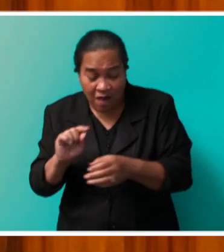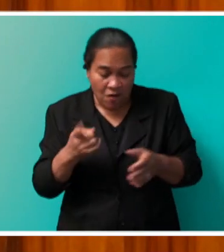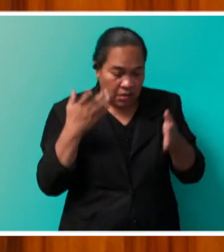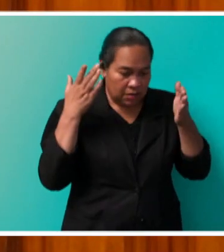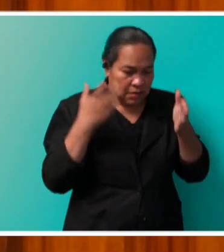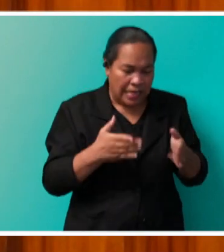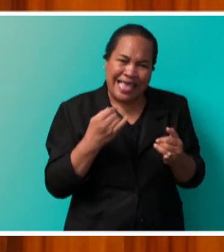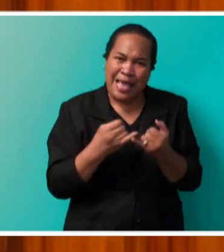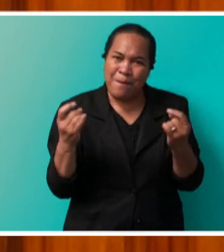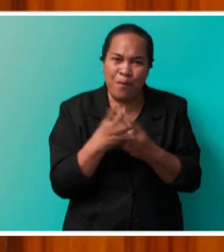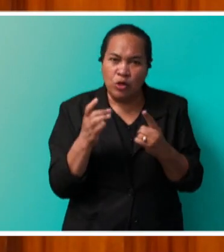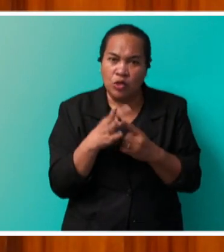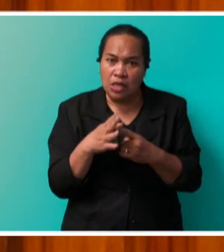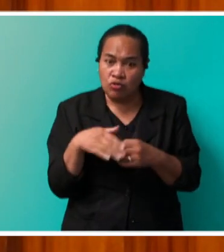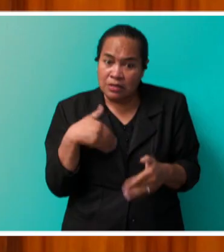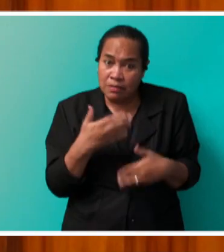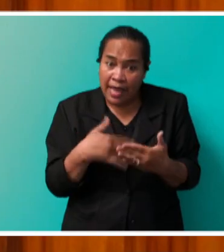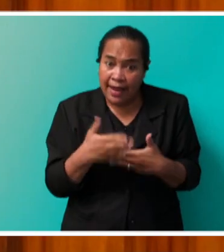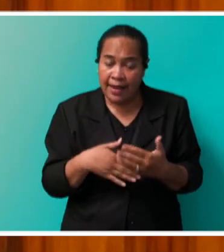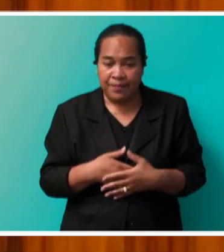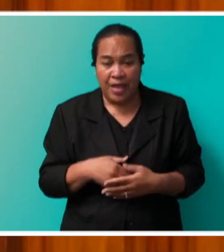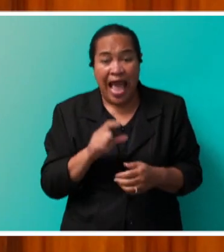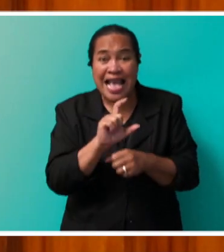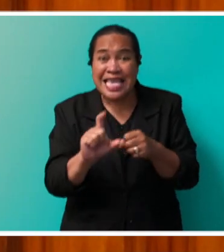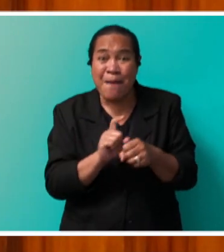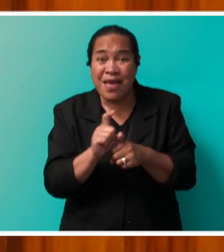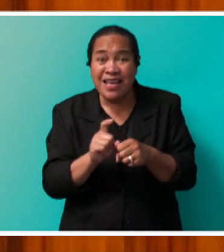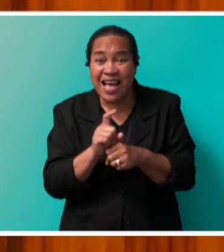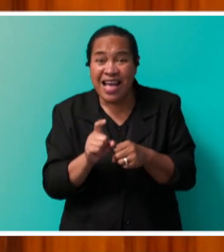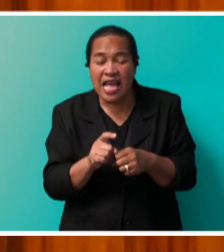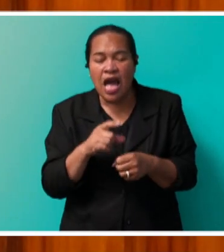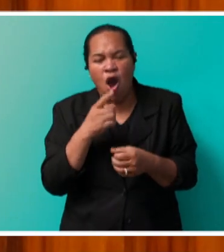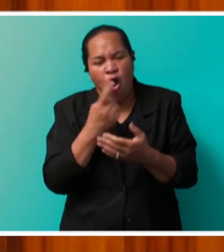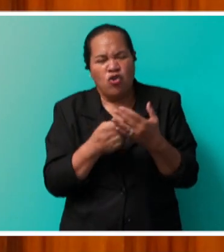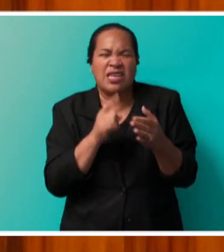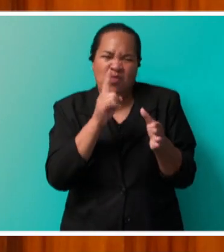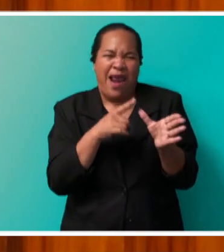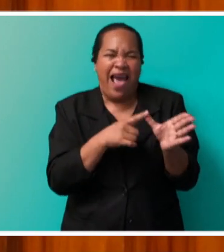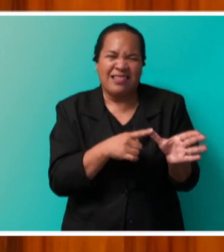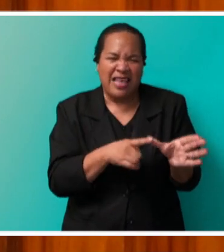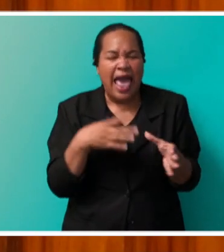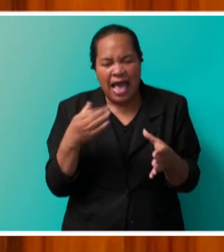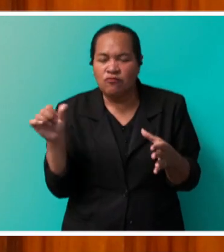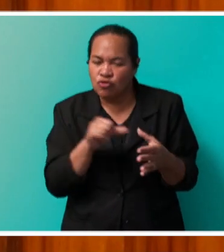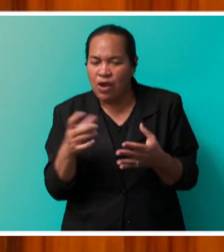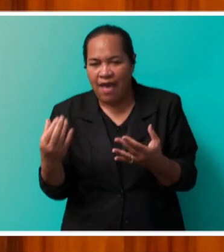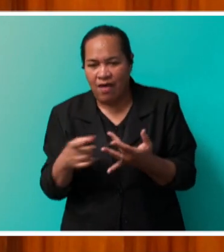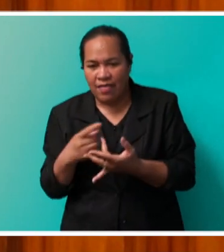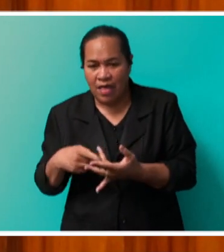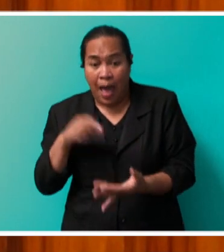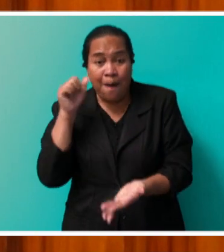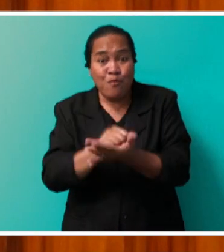it is important to stress at this point that chemical treatment is only part of the answer to our problem. In fact, proper